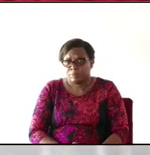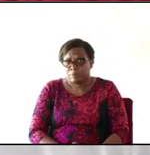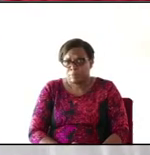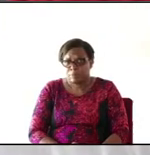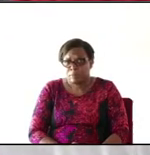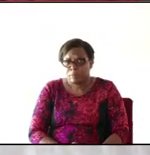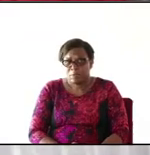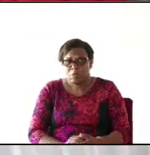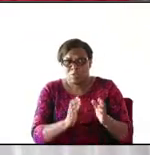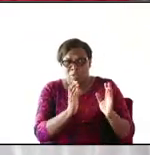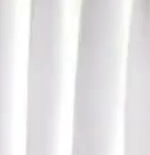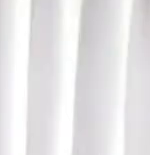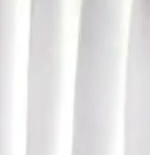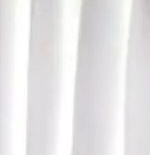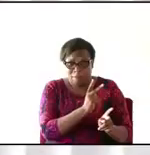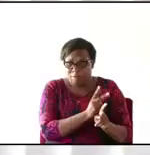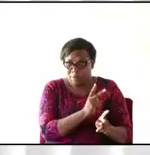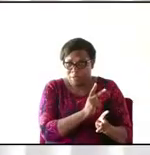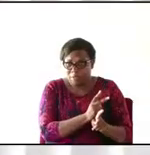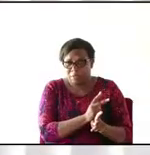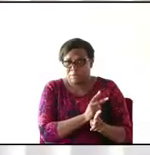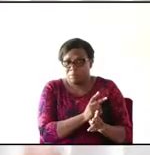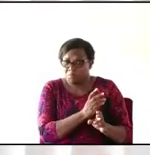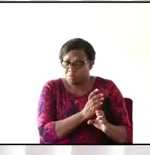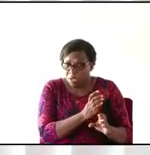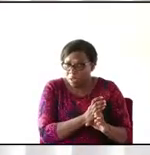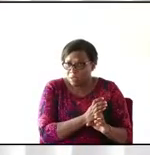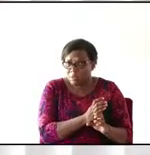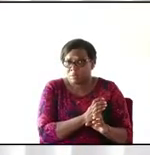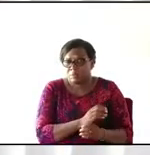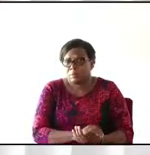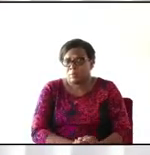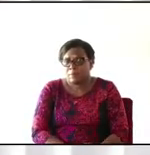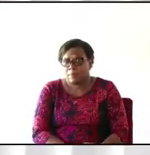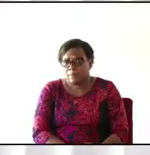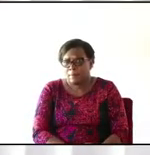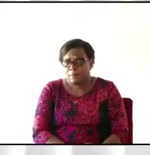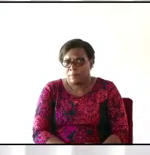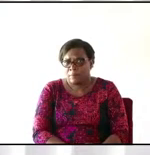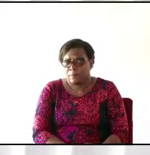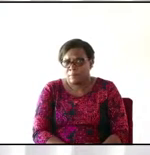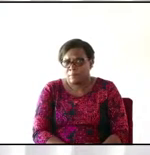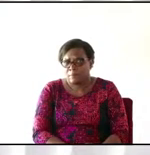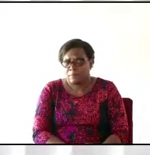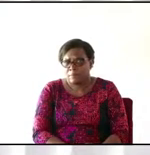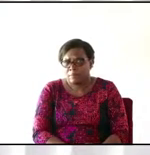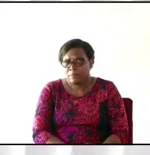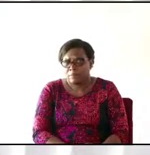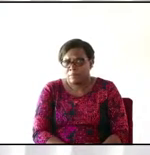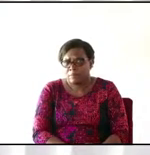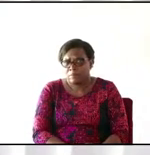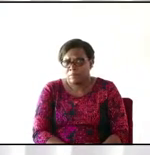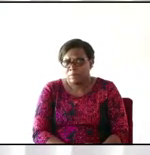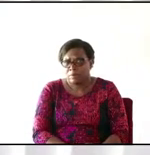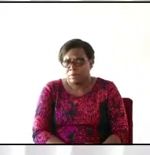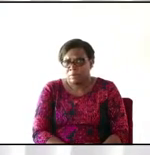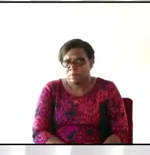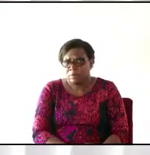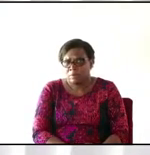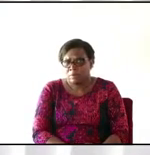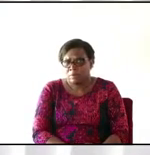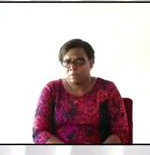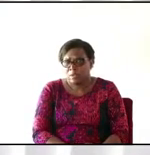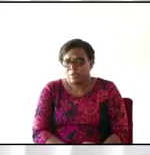comfortable vehicles. They would have to step out of their common and well-polished